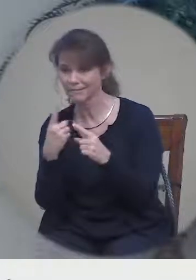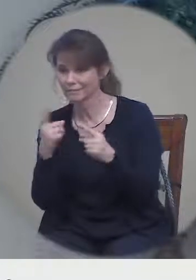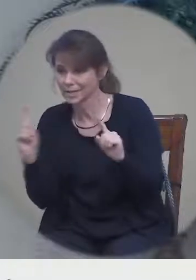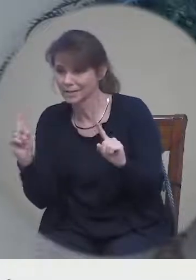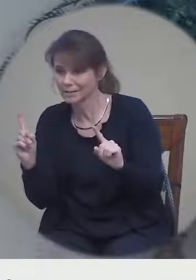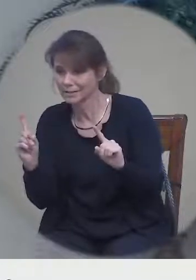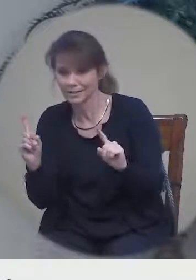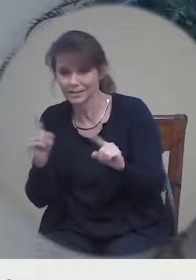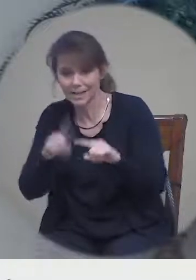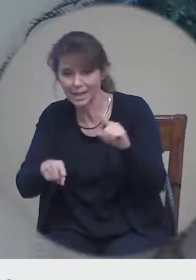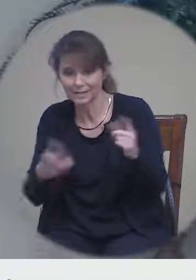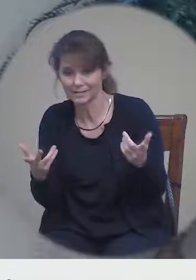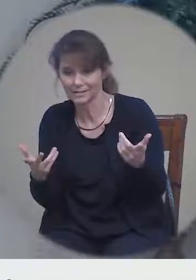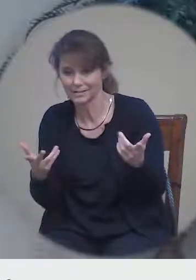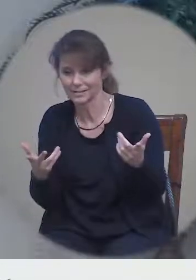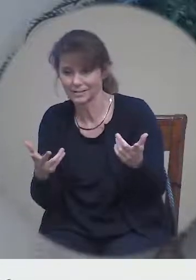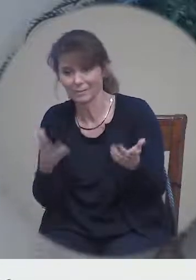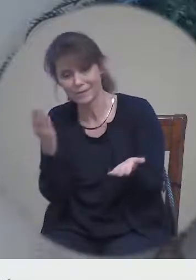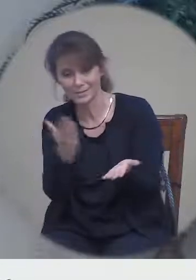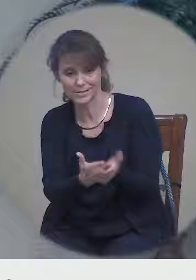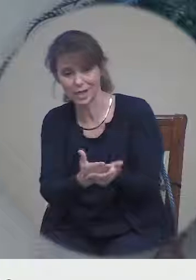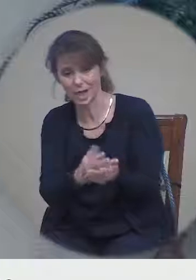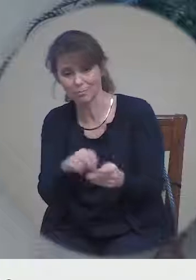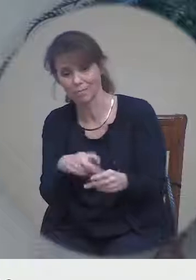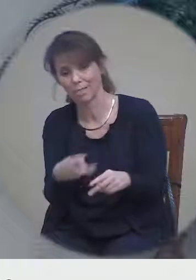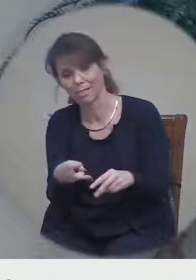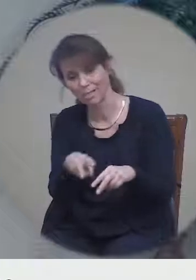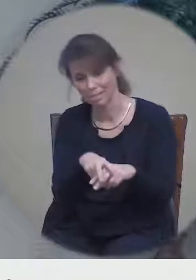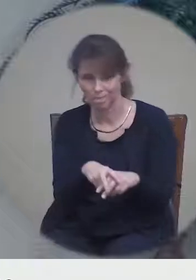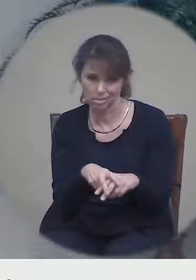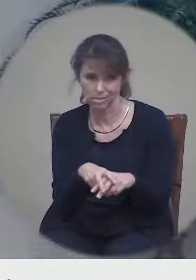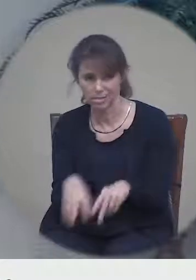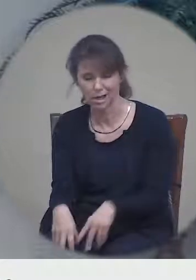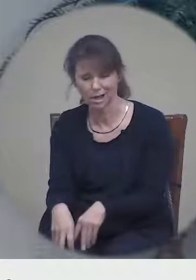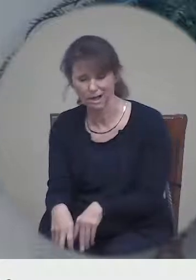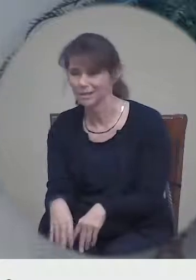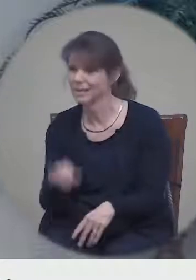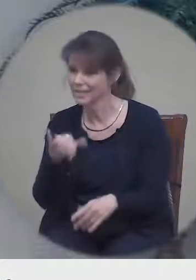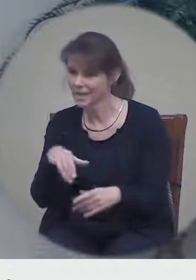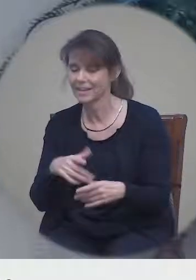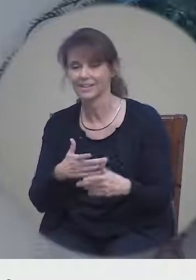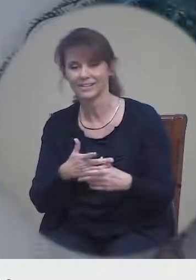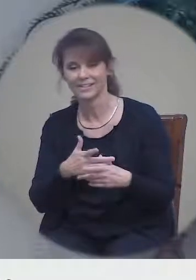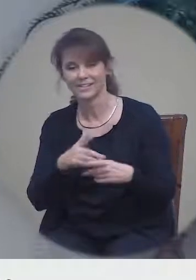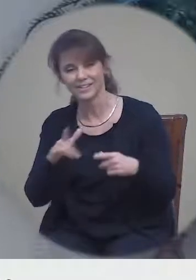could. Pursue peace with all people. What's that got to do with this?